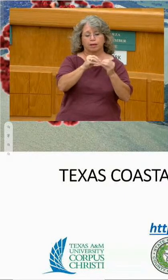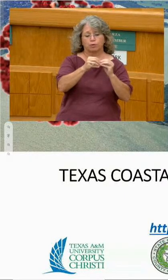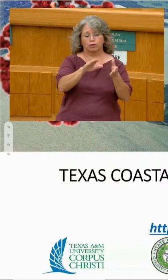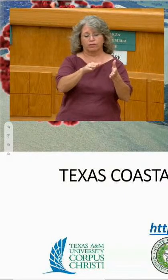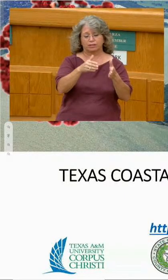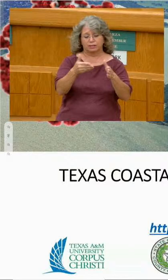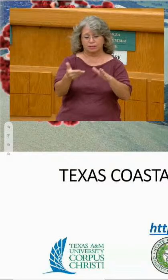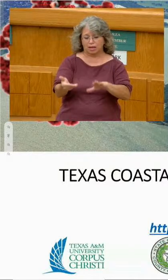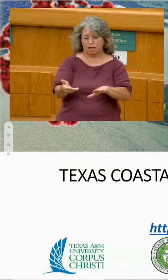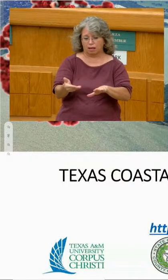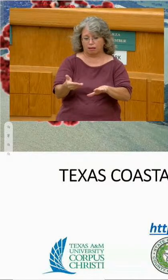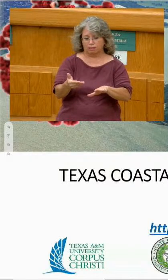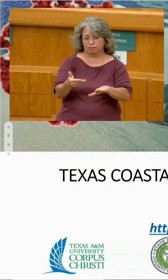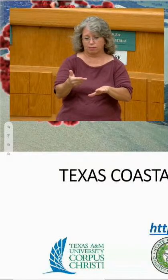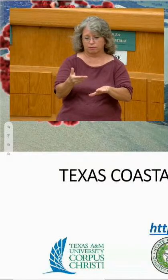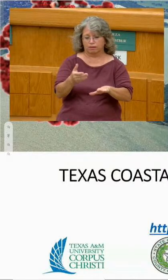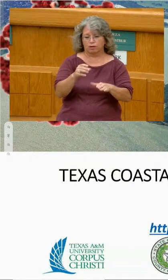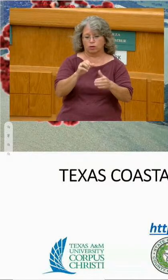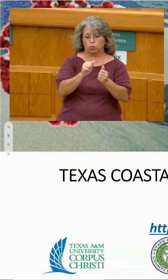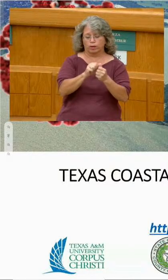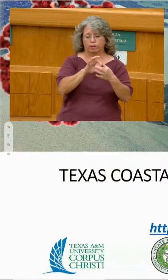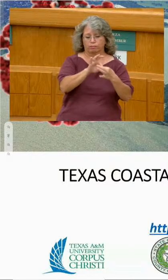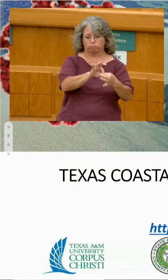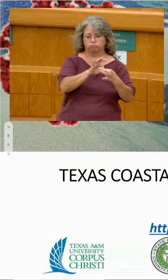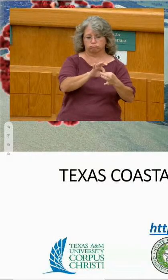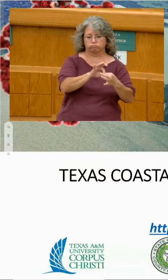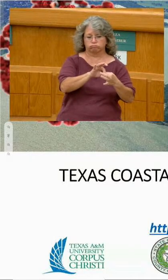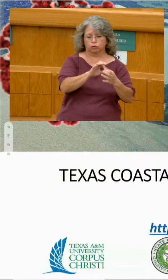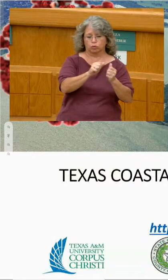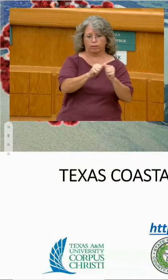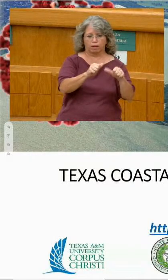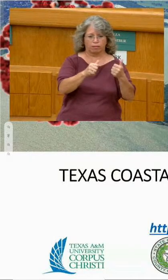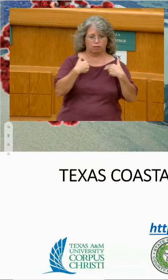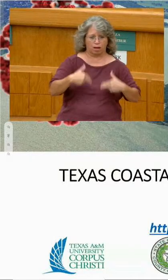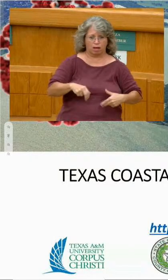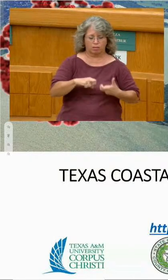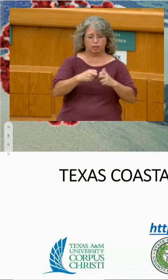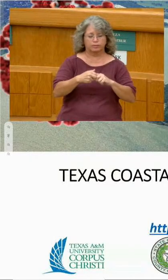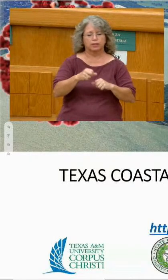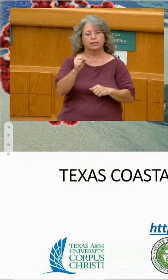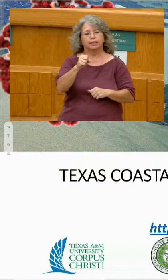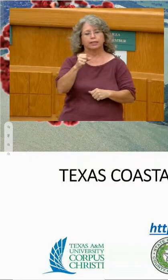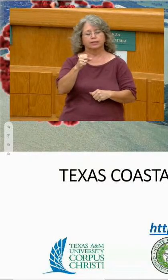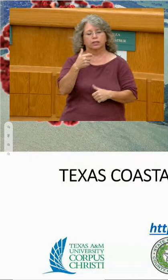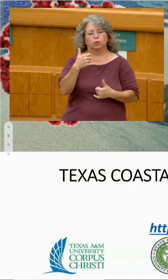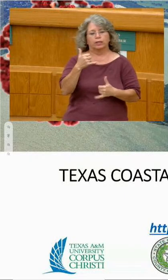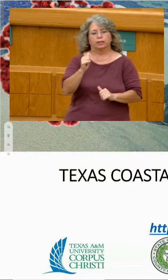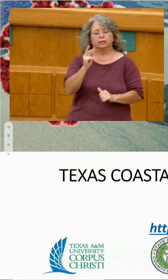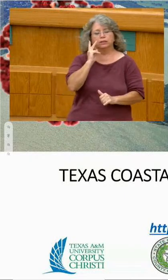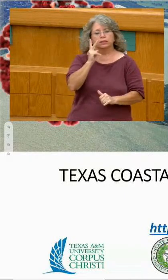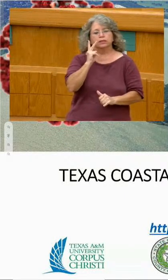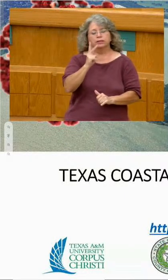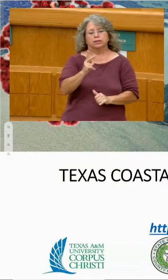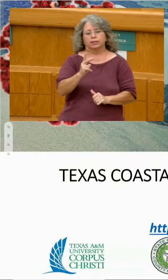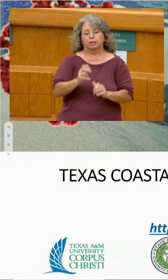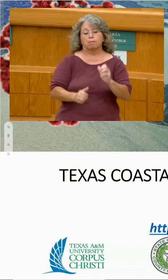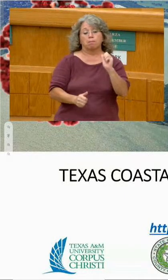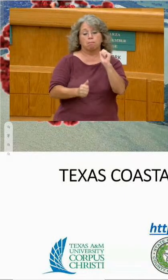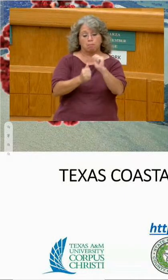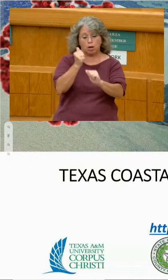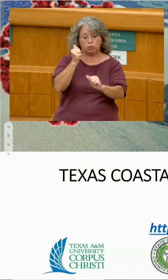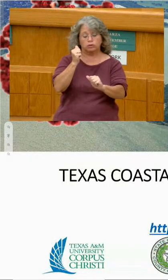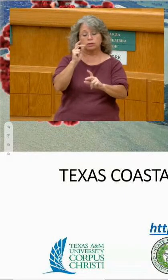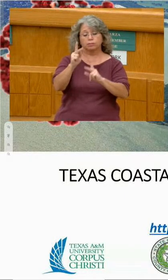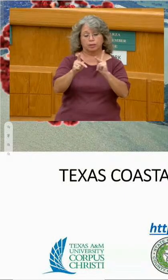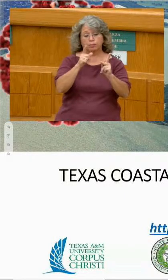risks? Yes, so we still see that the larger population that actually end up dying